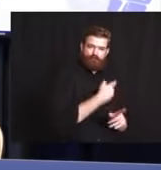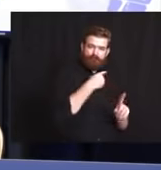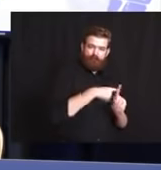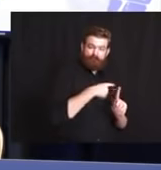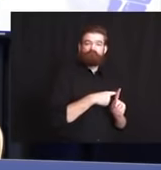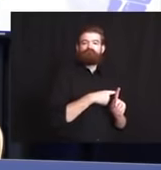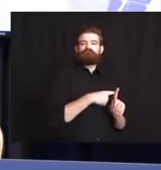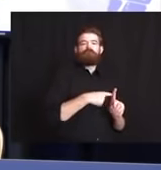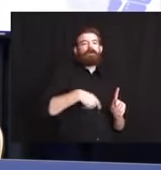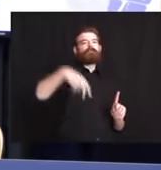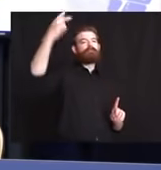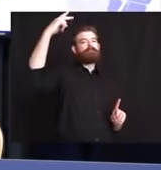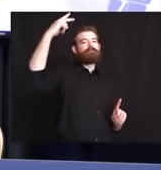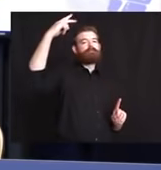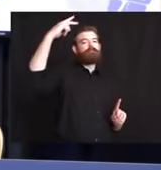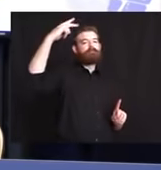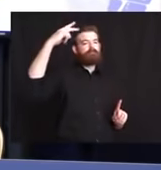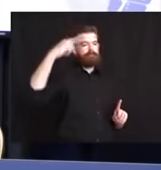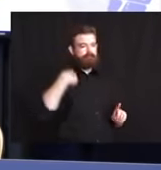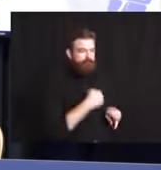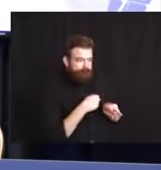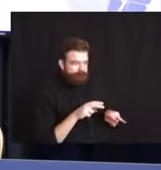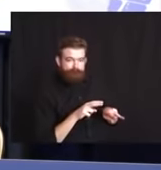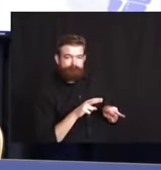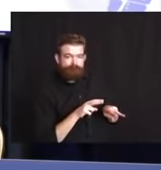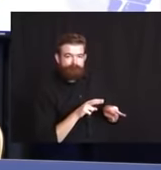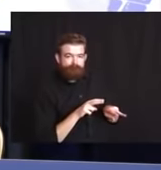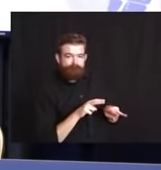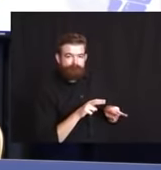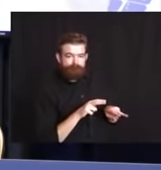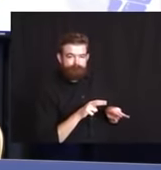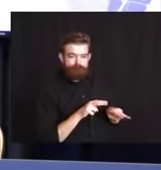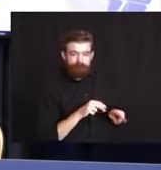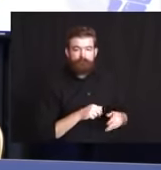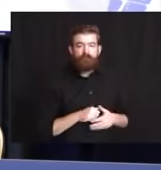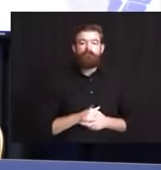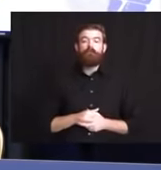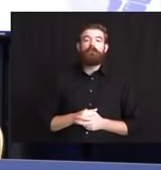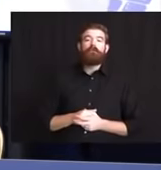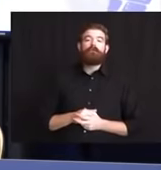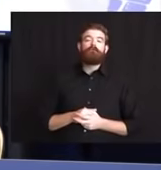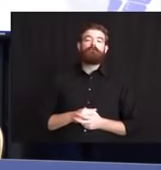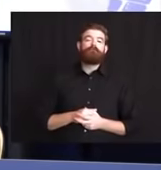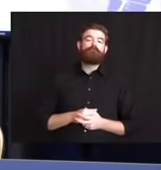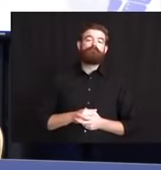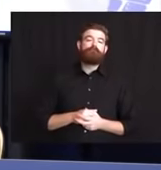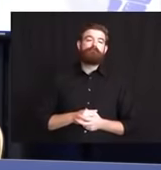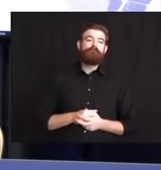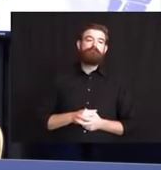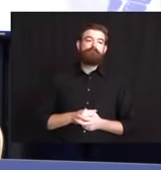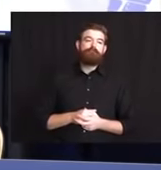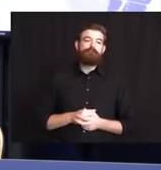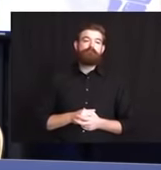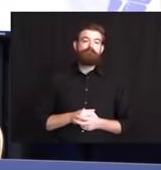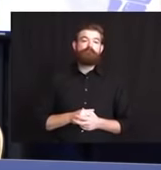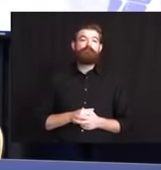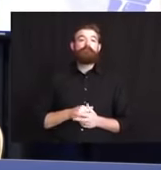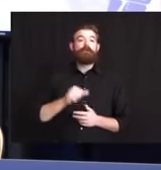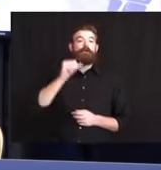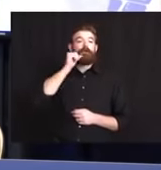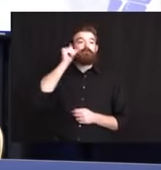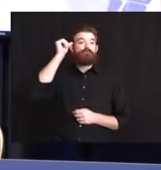the second highest in the state. Of the cases in the state that we reported yesterday, young adults